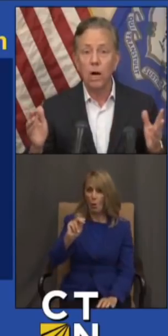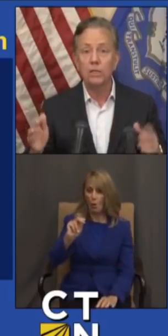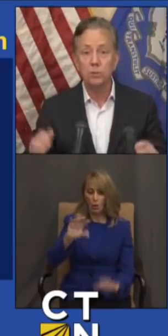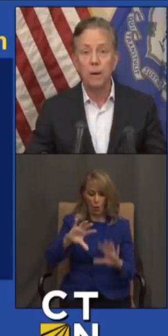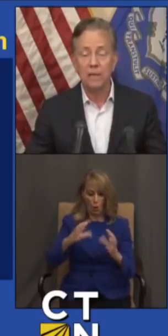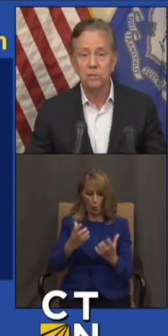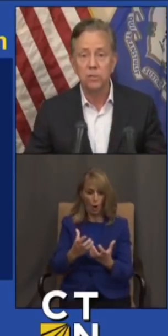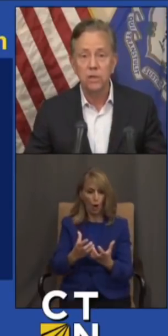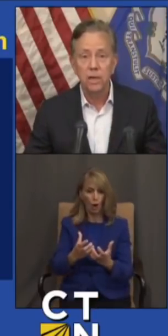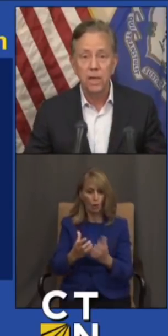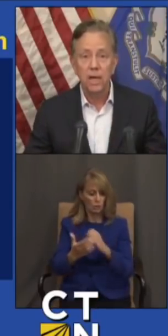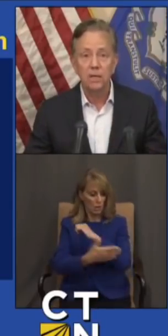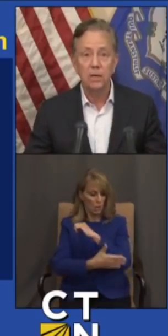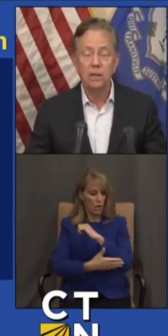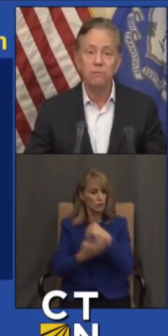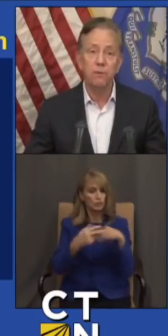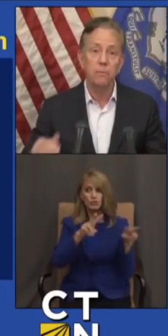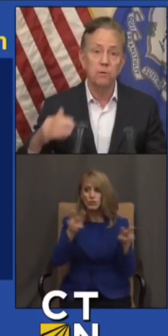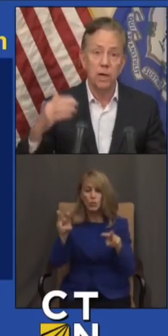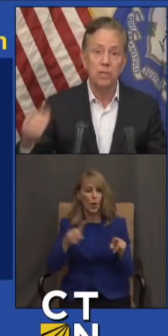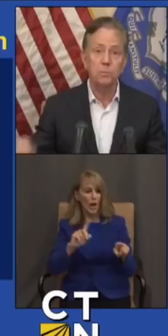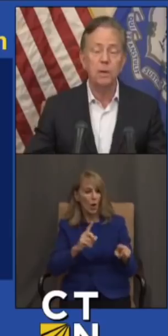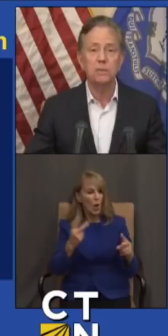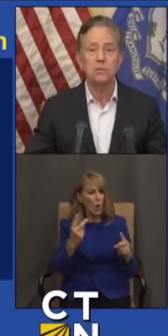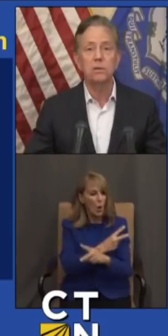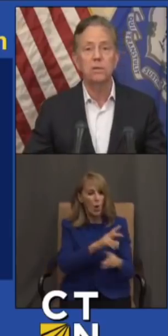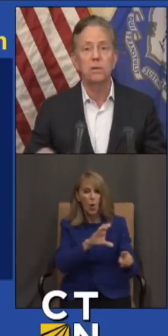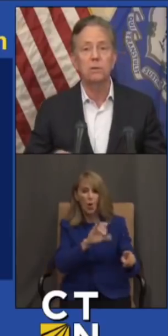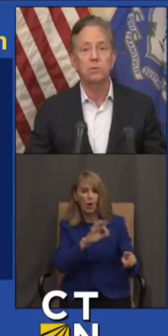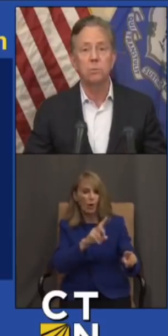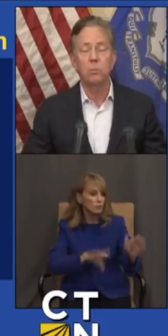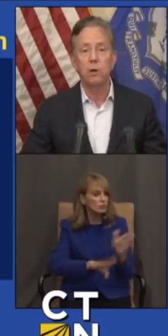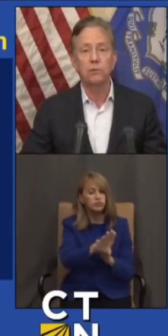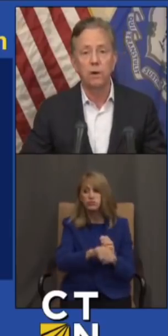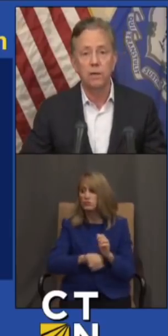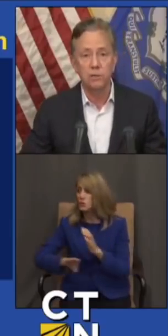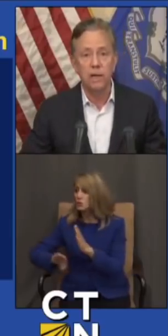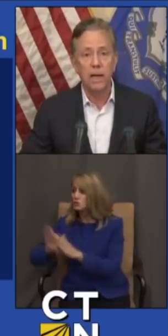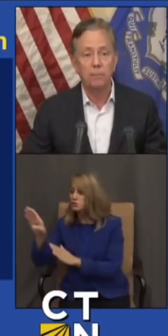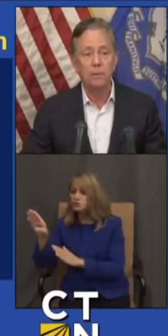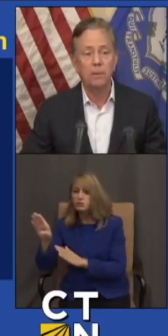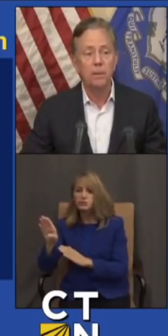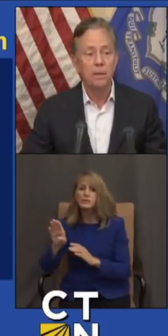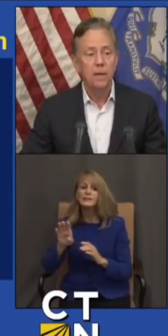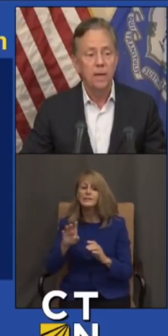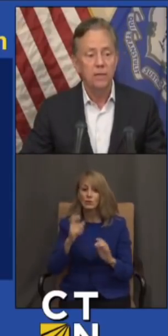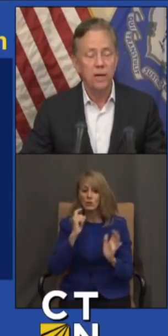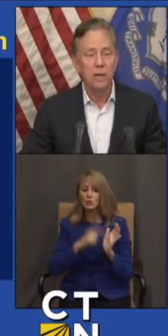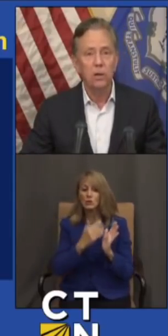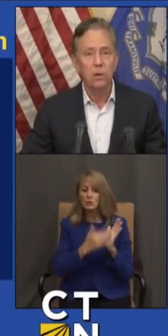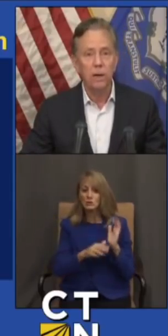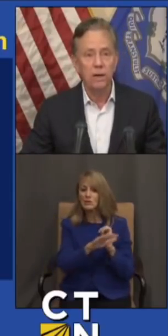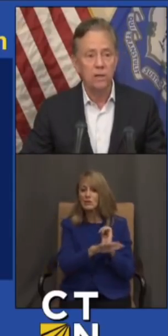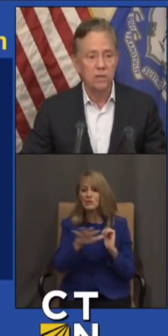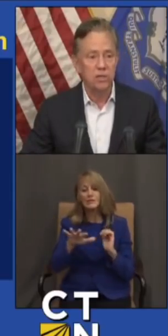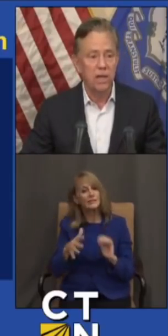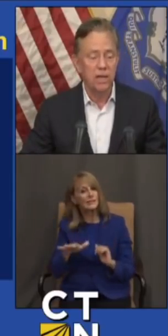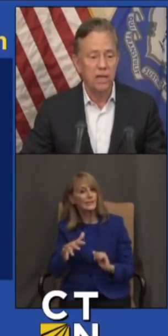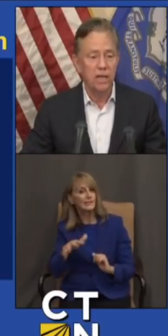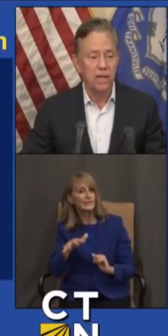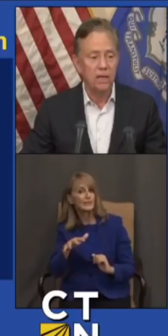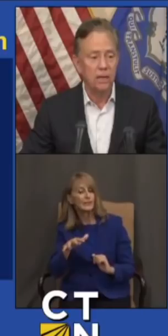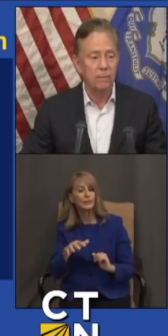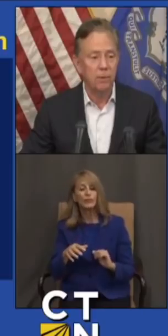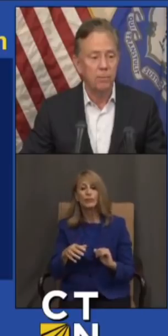are hot spots. And that from those hot spots, you know, small brush fires can happen. And as I look around the state